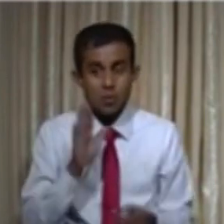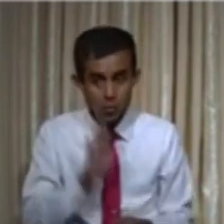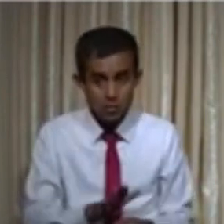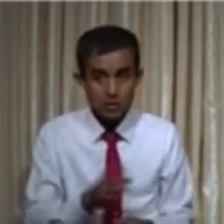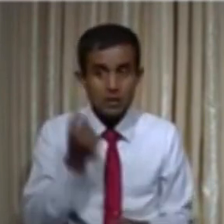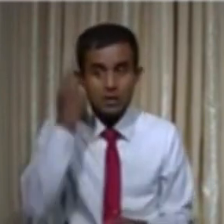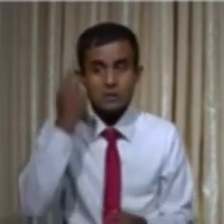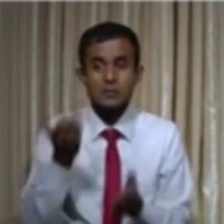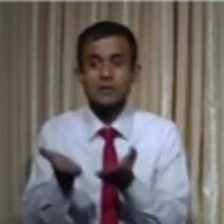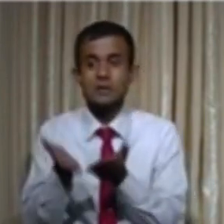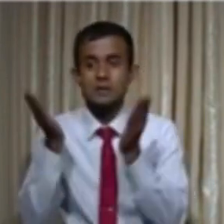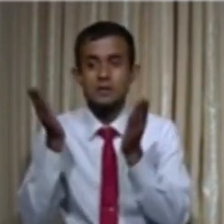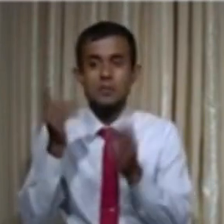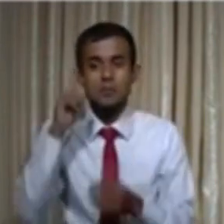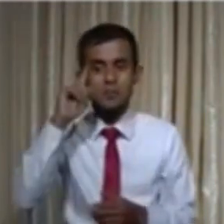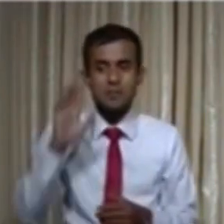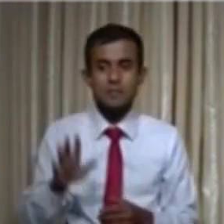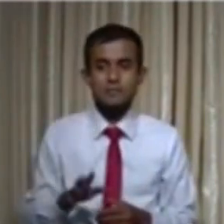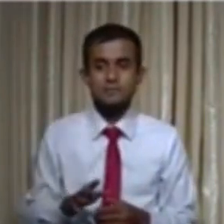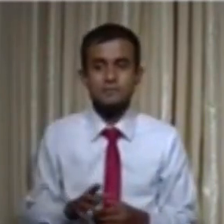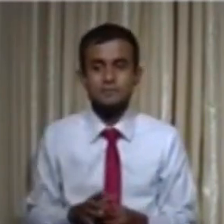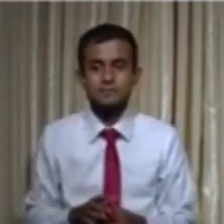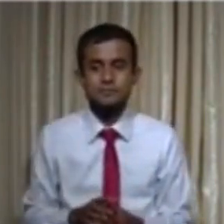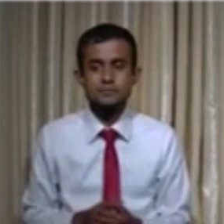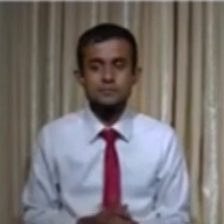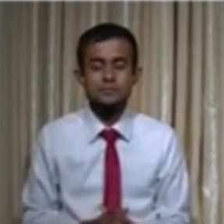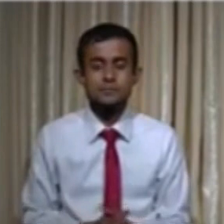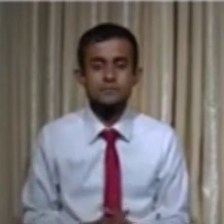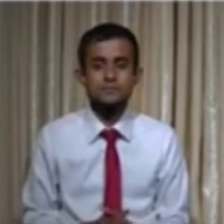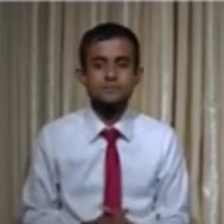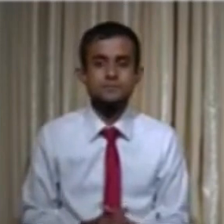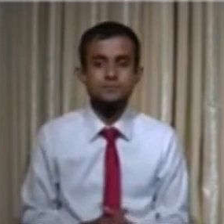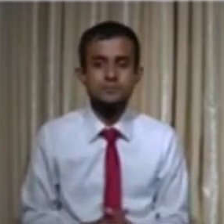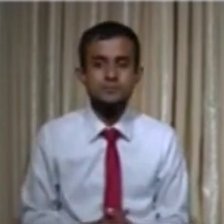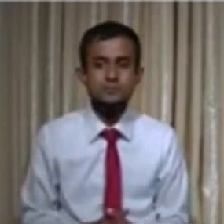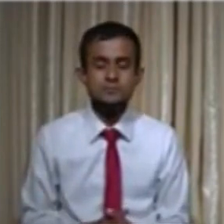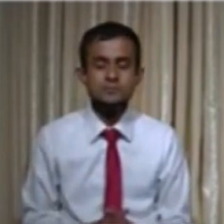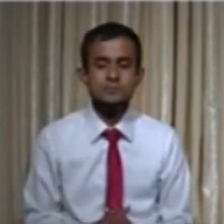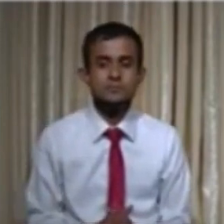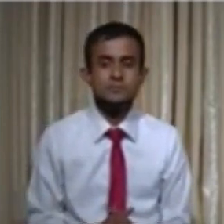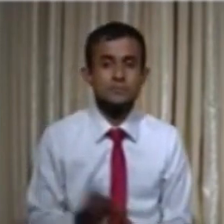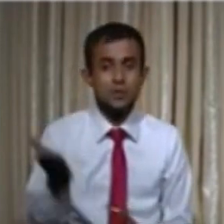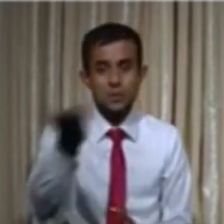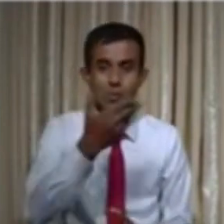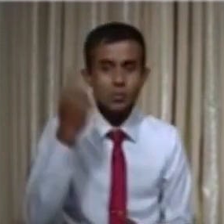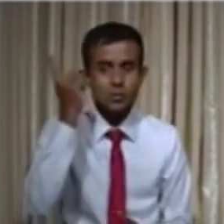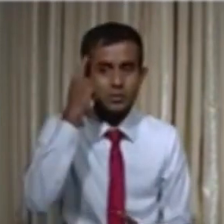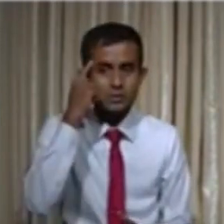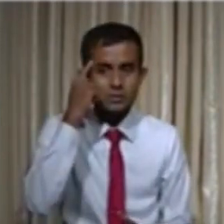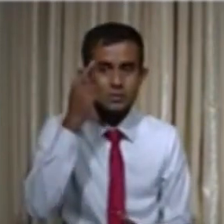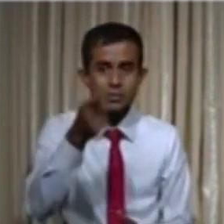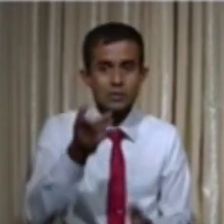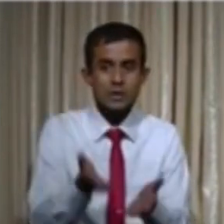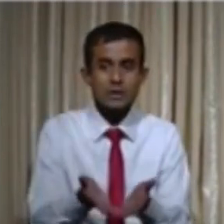and you think that you can try and balance India's interests Honourable by giving Member, it some assets,